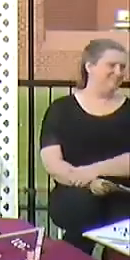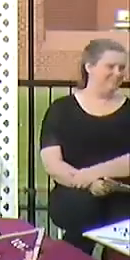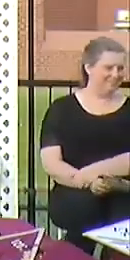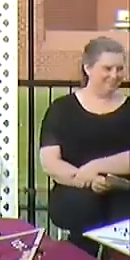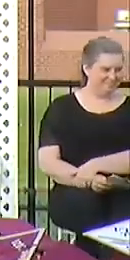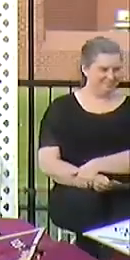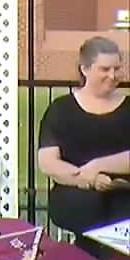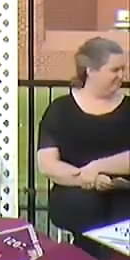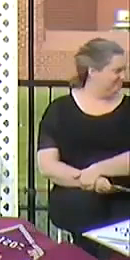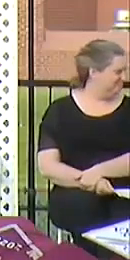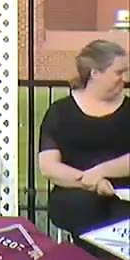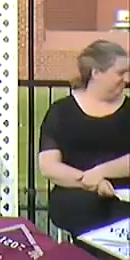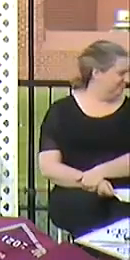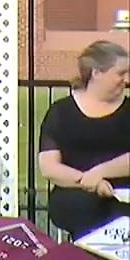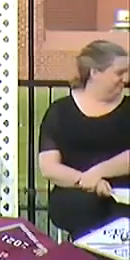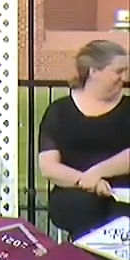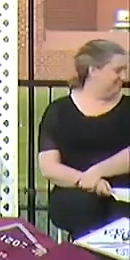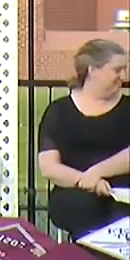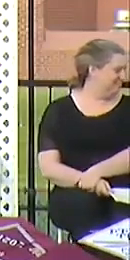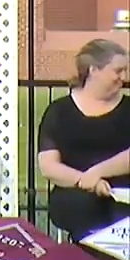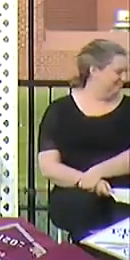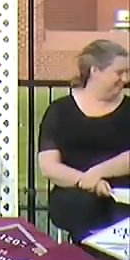Maya L. Rivard.